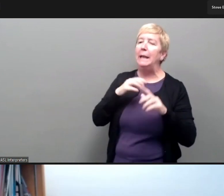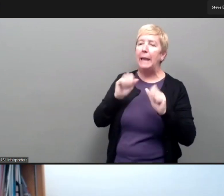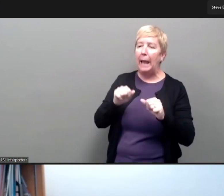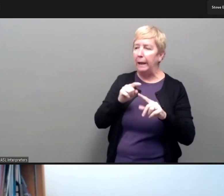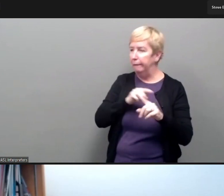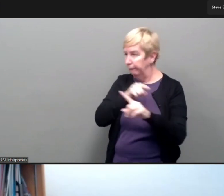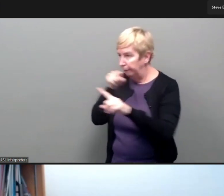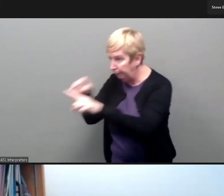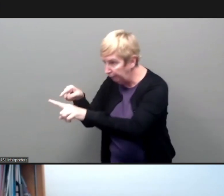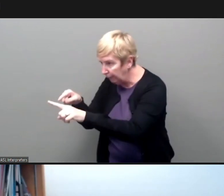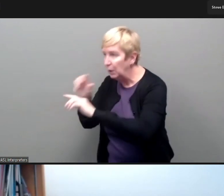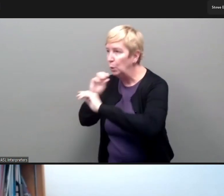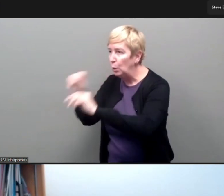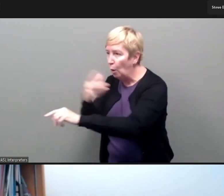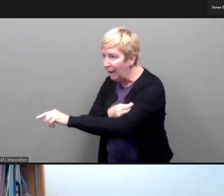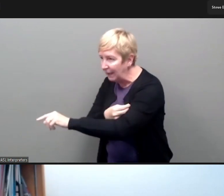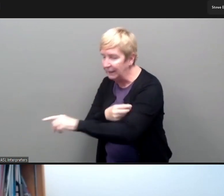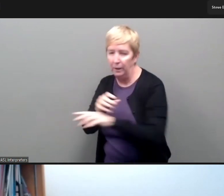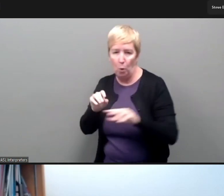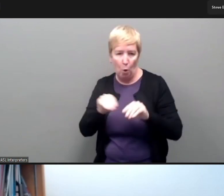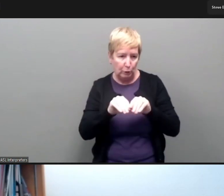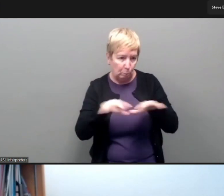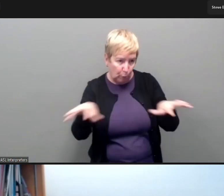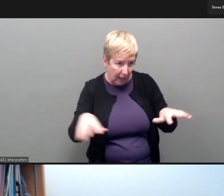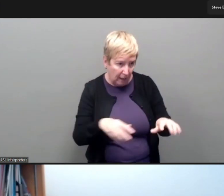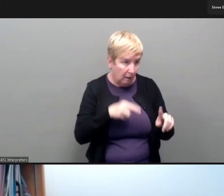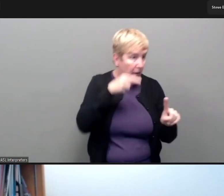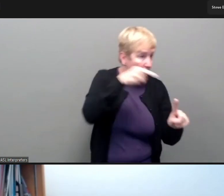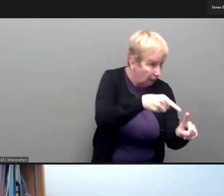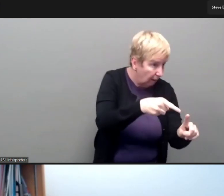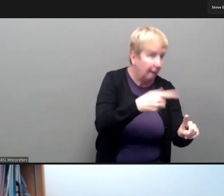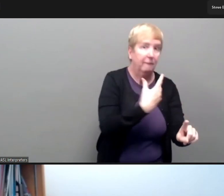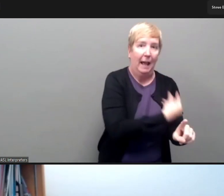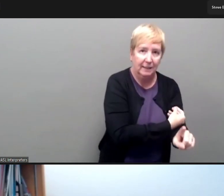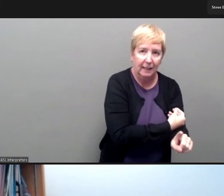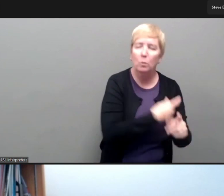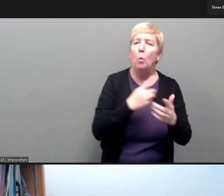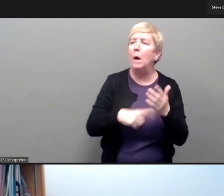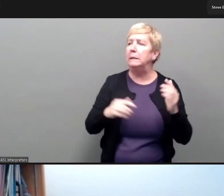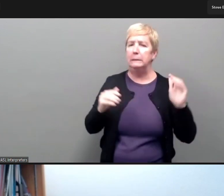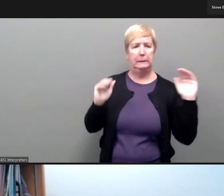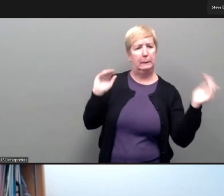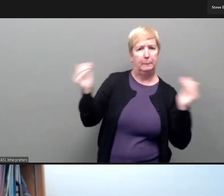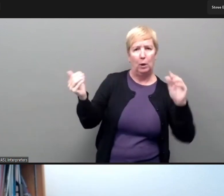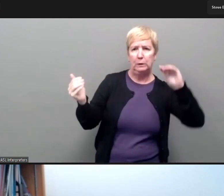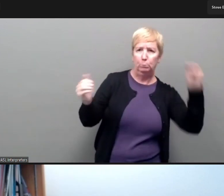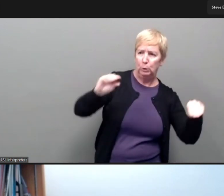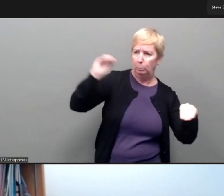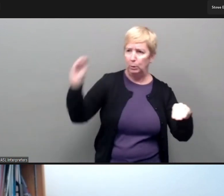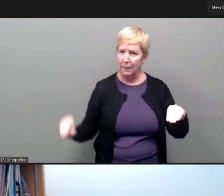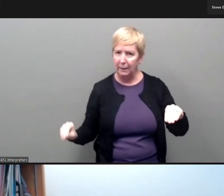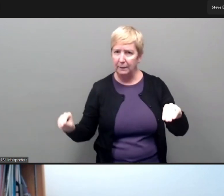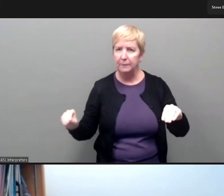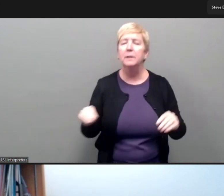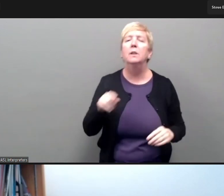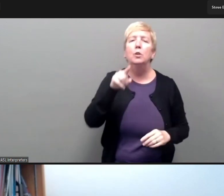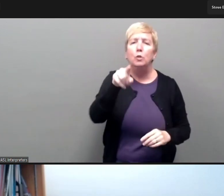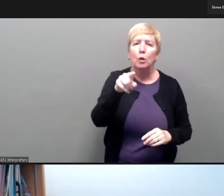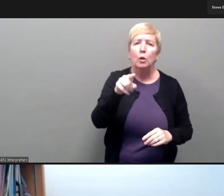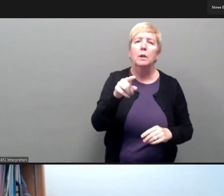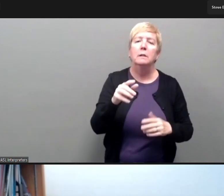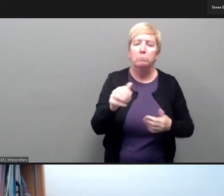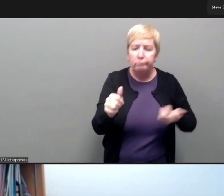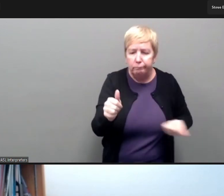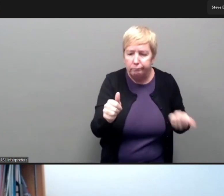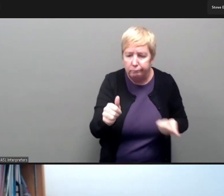as opposed to vaccinated. Do you all have any kind of numbers on that? I know we know, how many, you all are keeping up with the